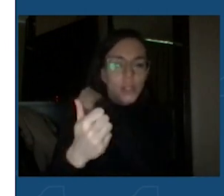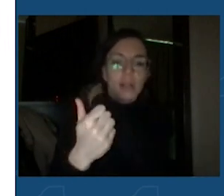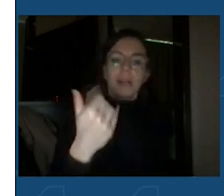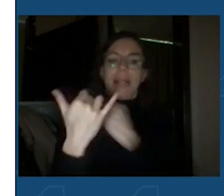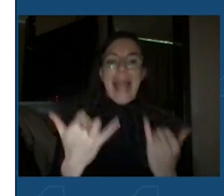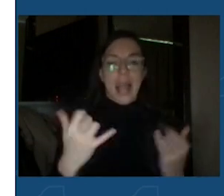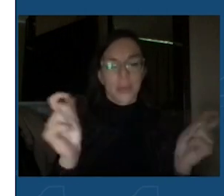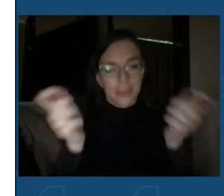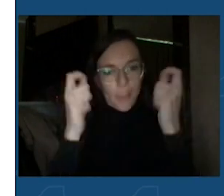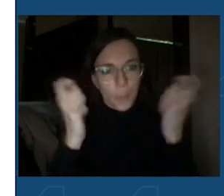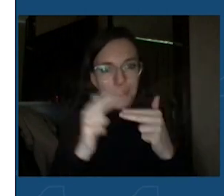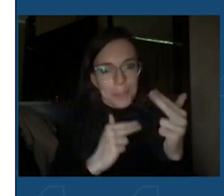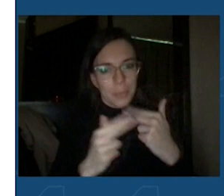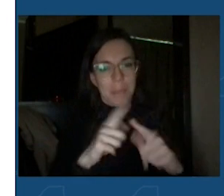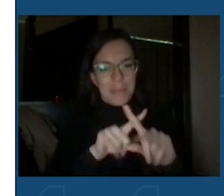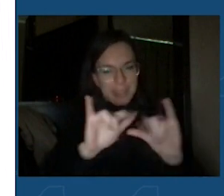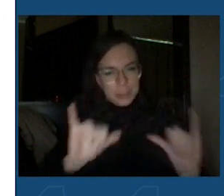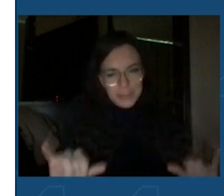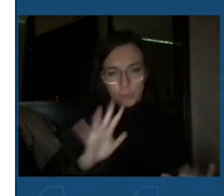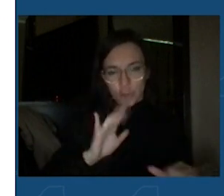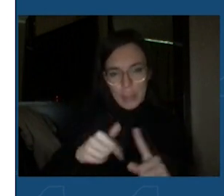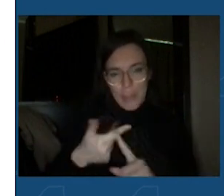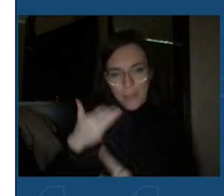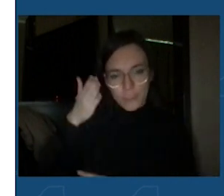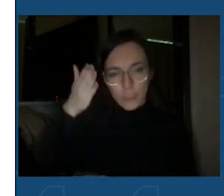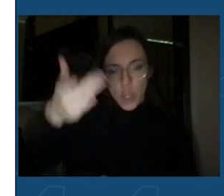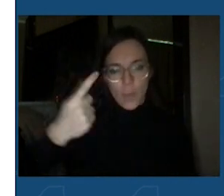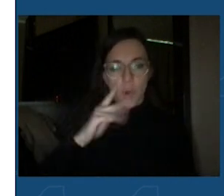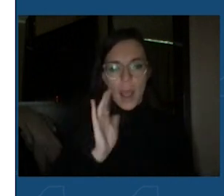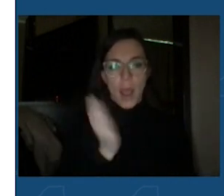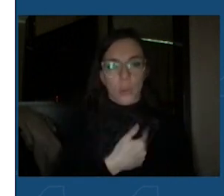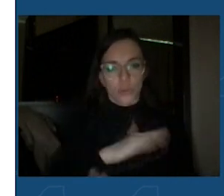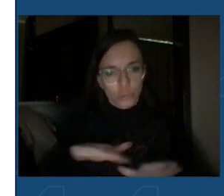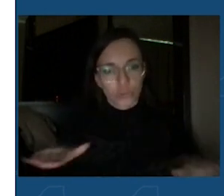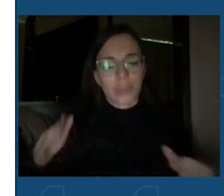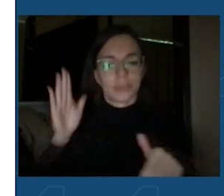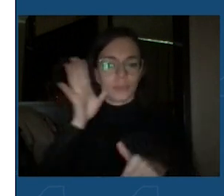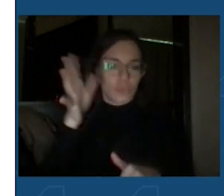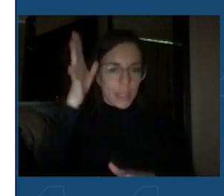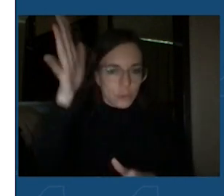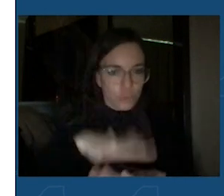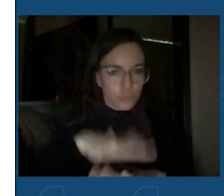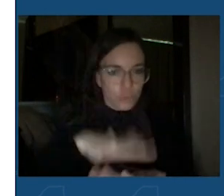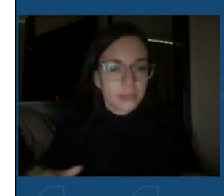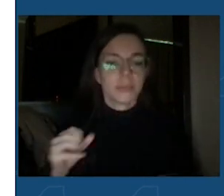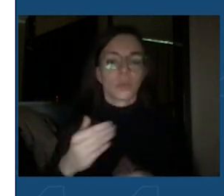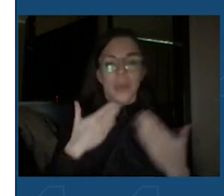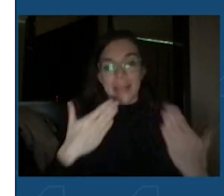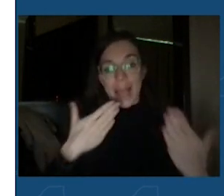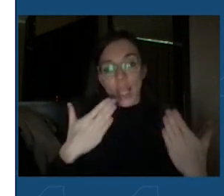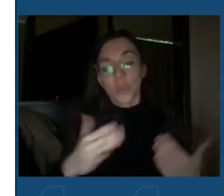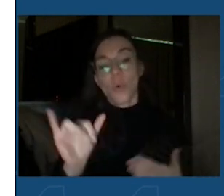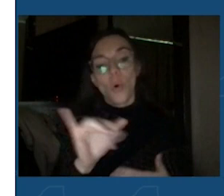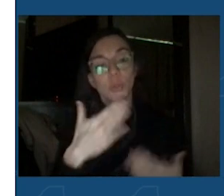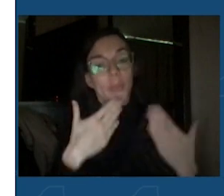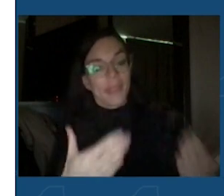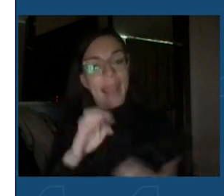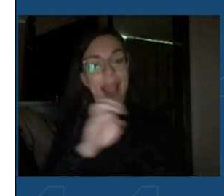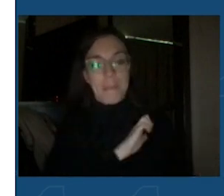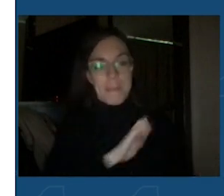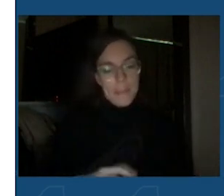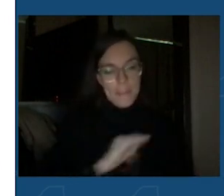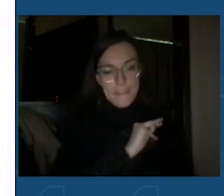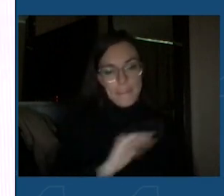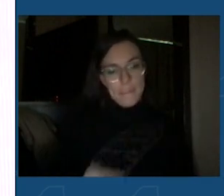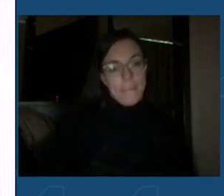also talk about the future for our children and our grandchildren. And so I thank you. I also thank Eric Adams, our mayor here,